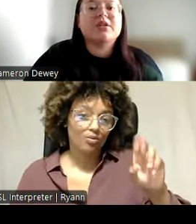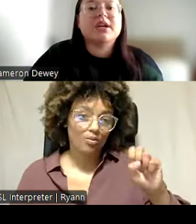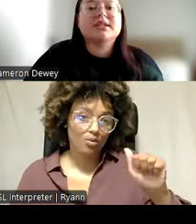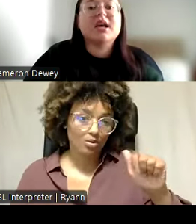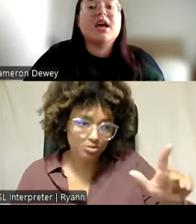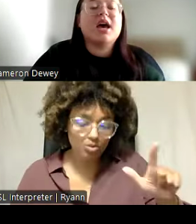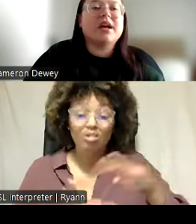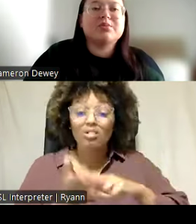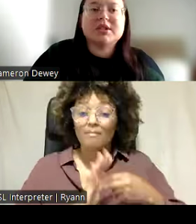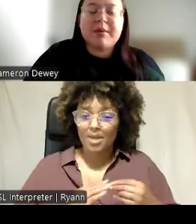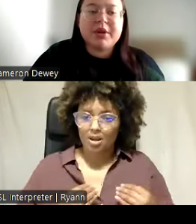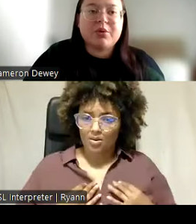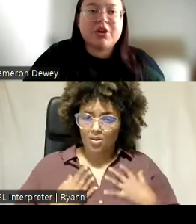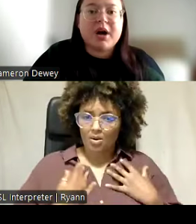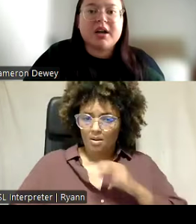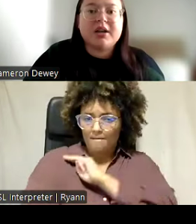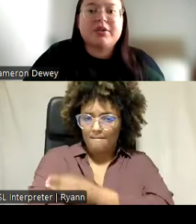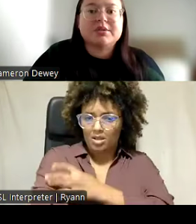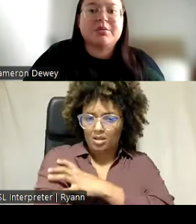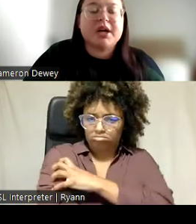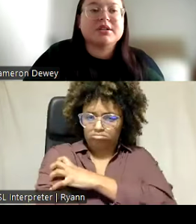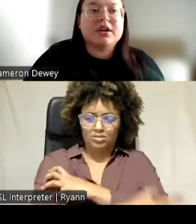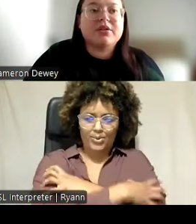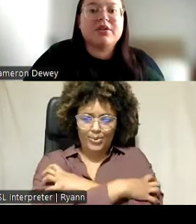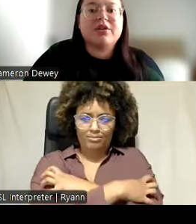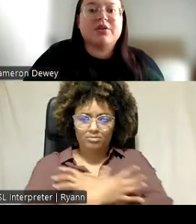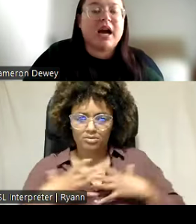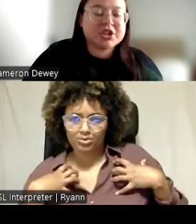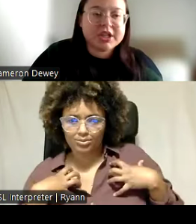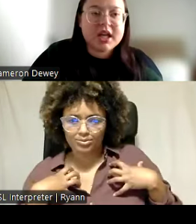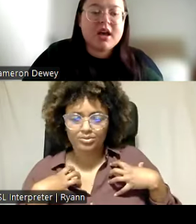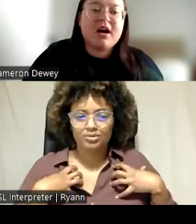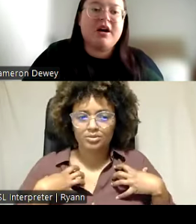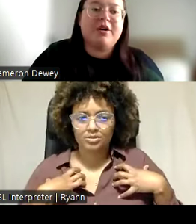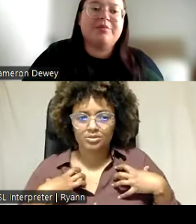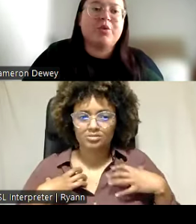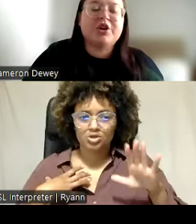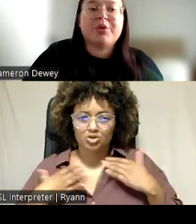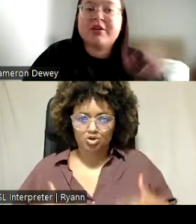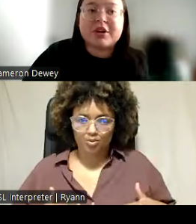rate increase, and that's what's happening when your body first prepares on your action.